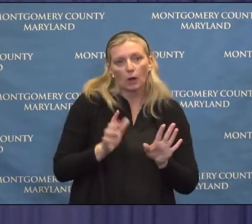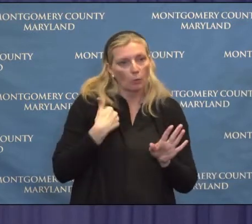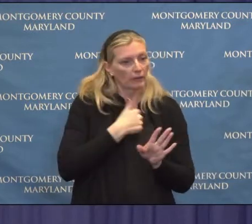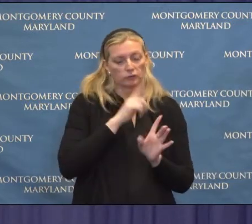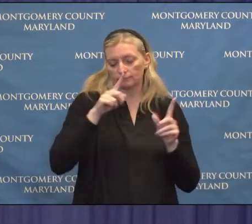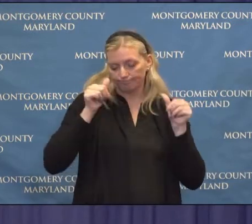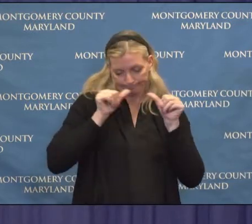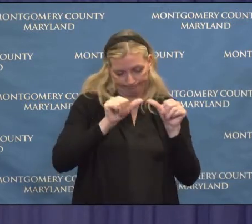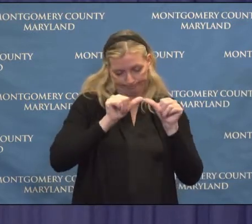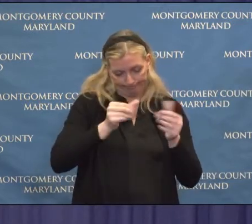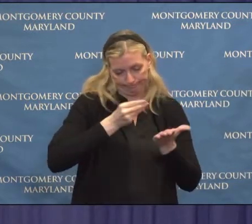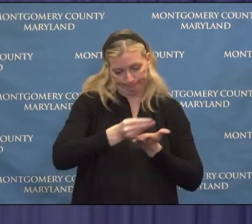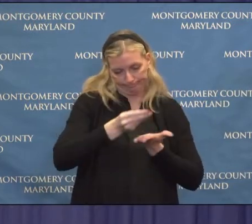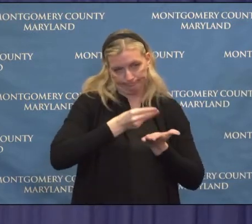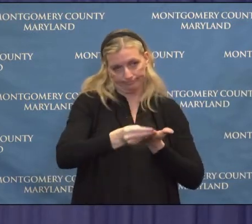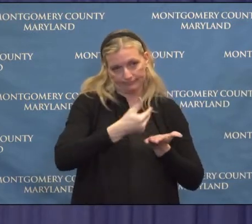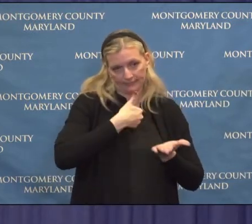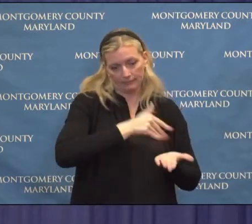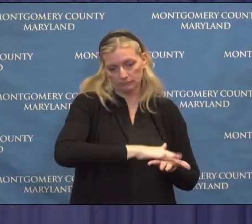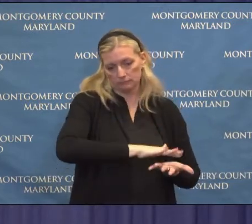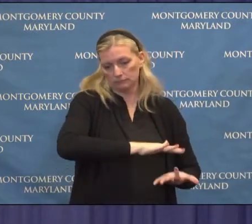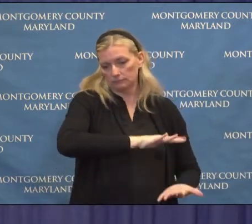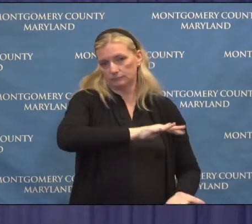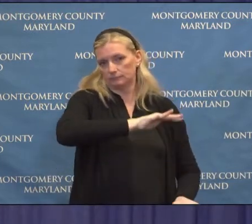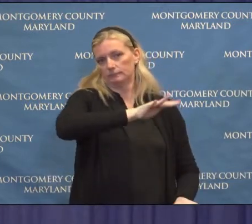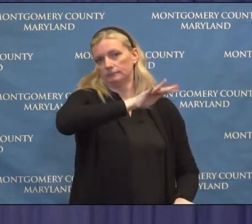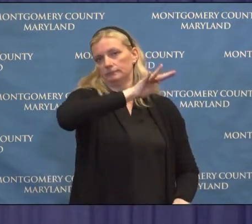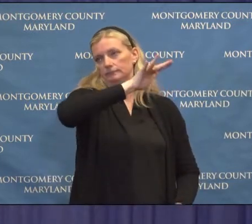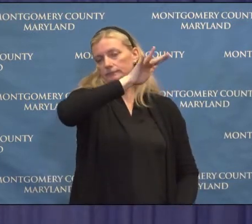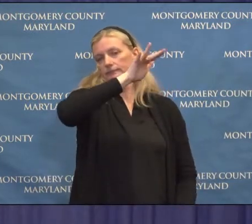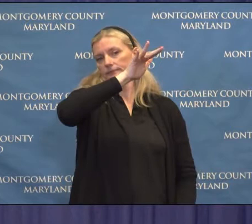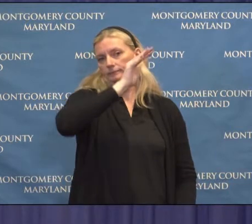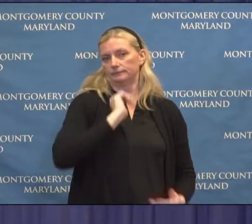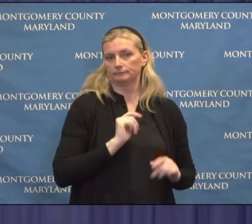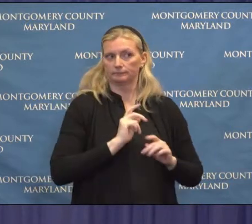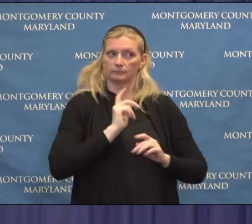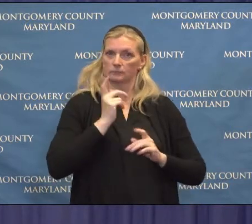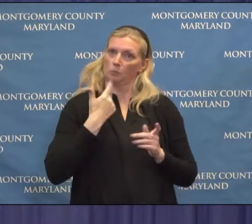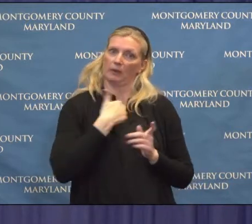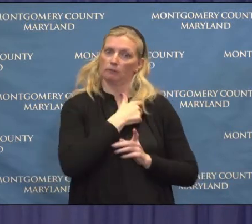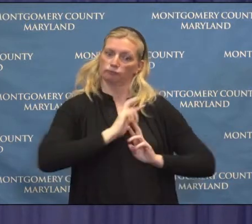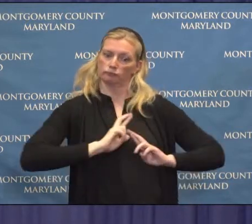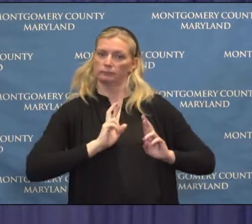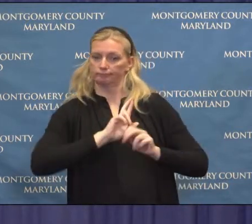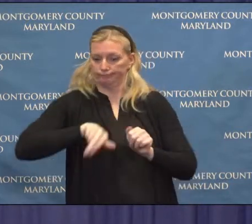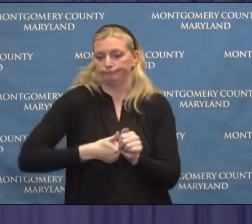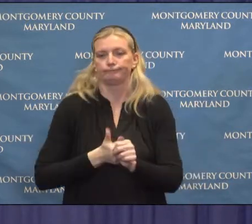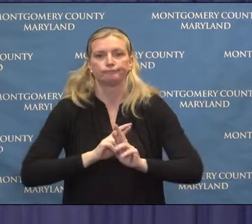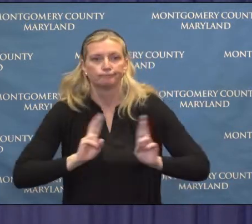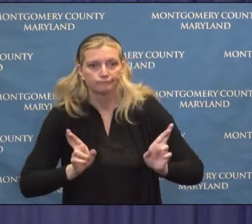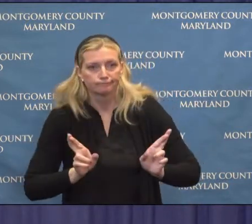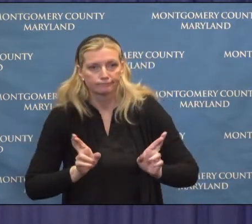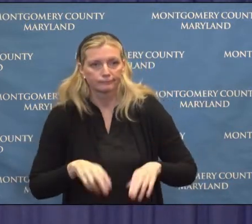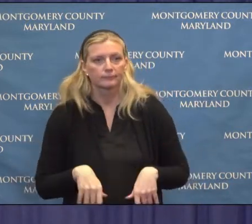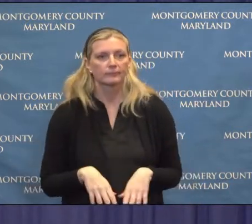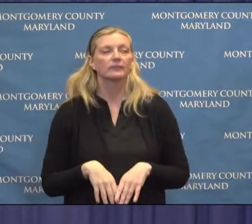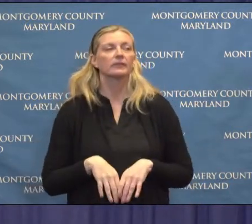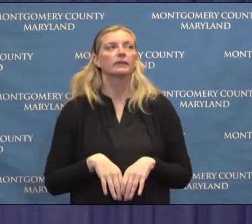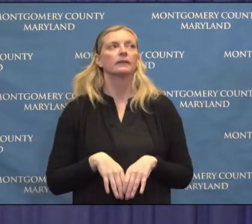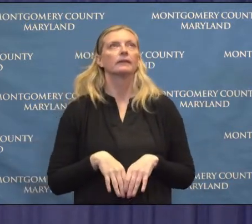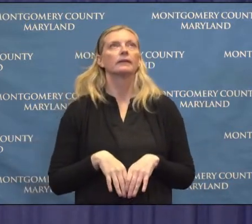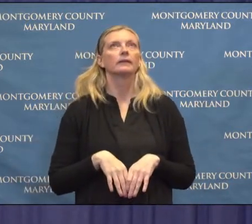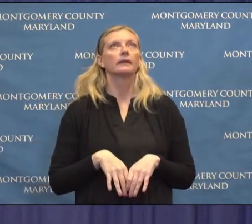buying. That's what we're in the market for. The state also has said they're expecting a large